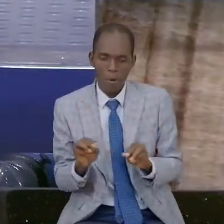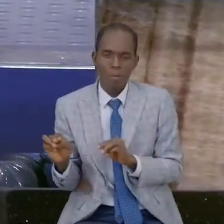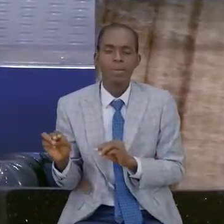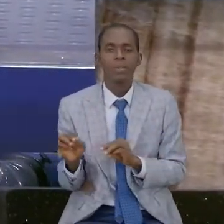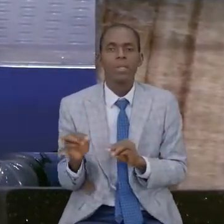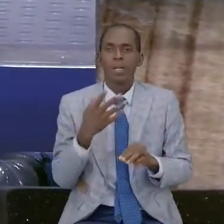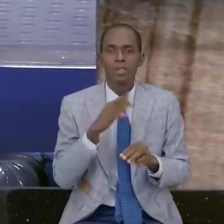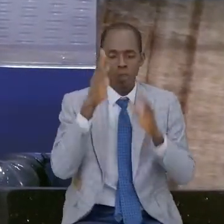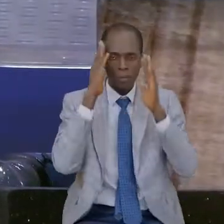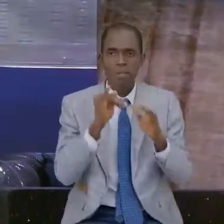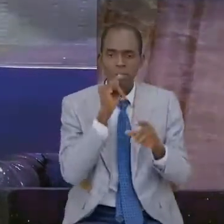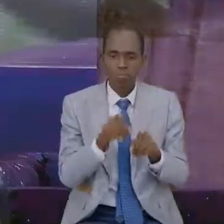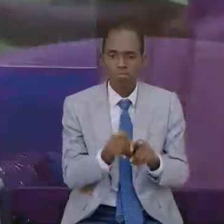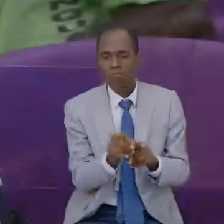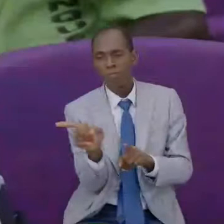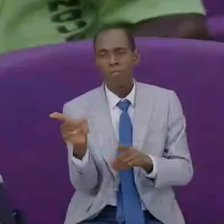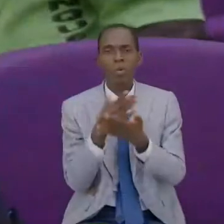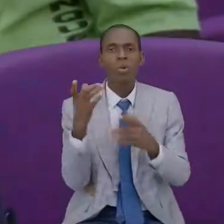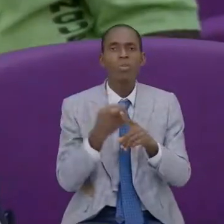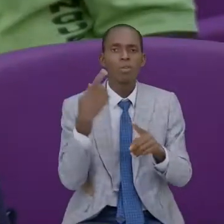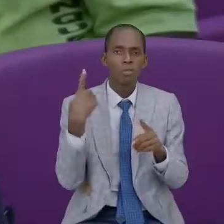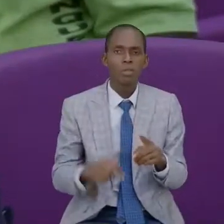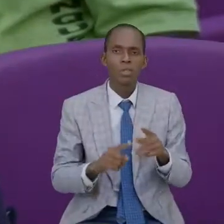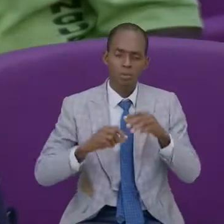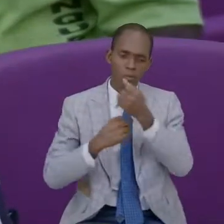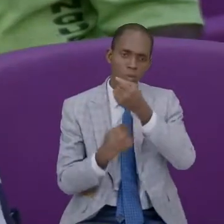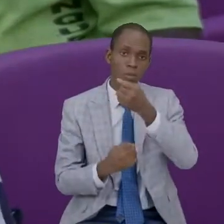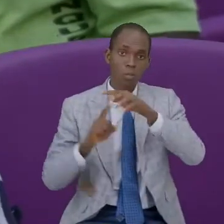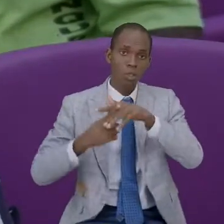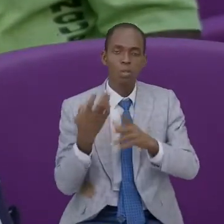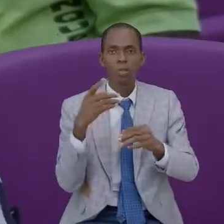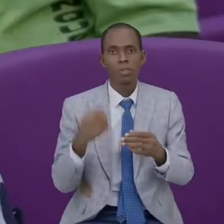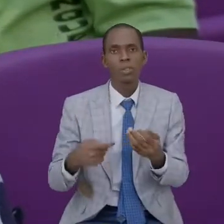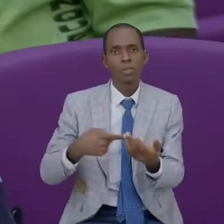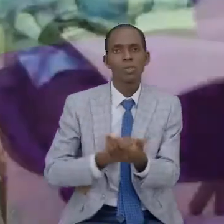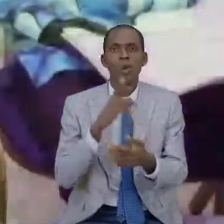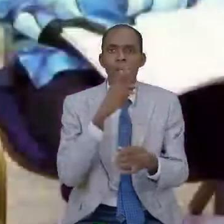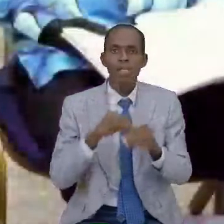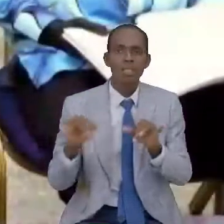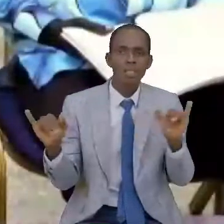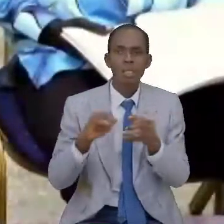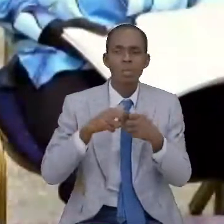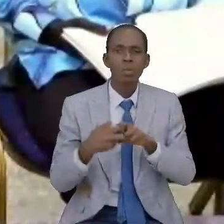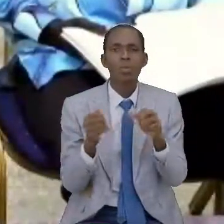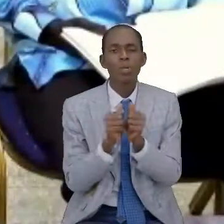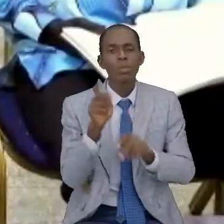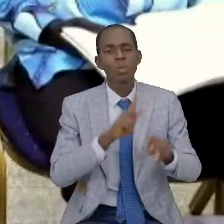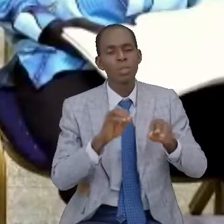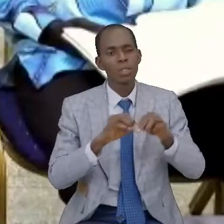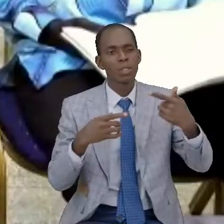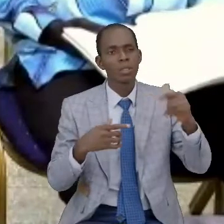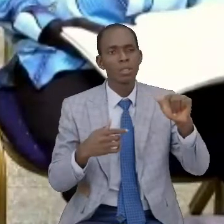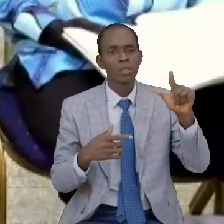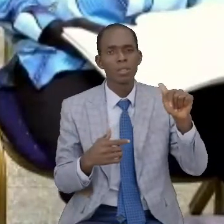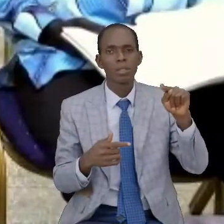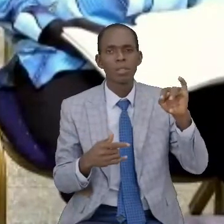diverted away from the foundation of the gospel. You are in the same situation with the Galatians. And Paul, if Paul